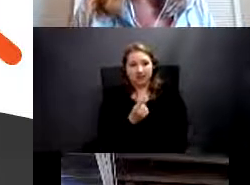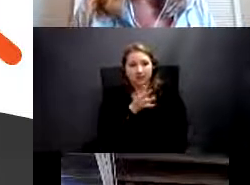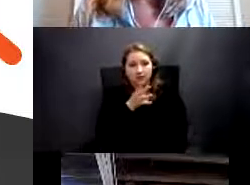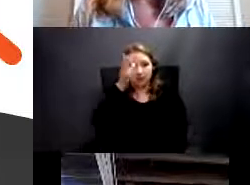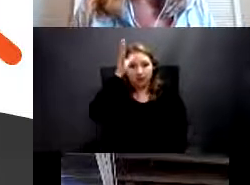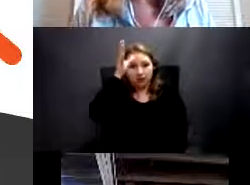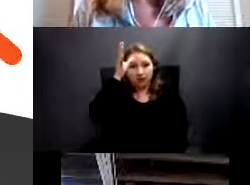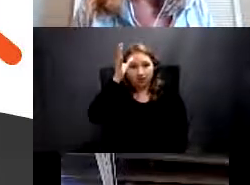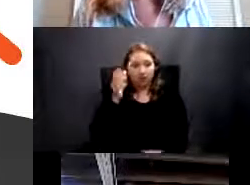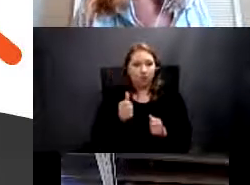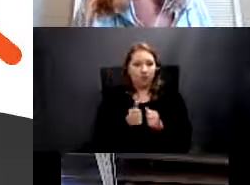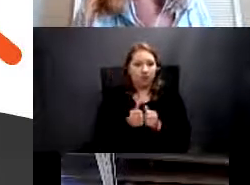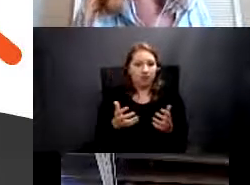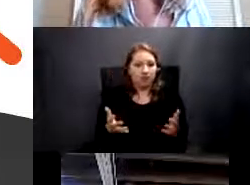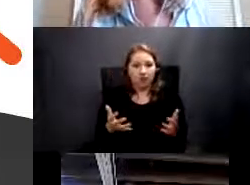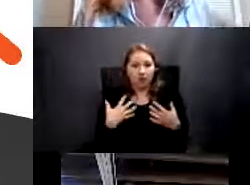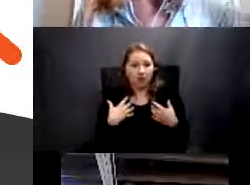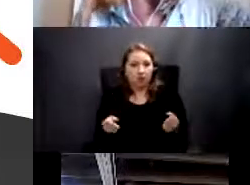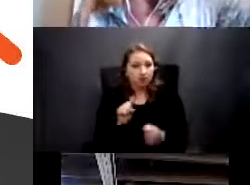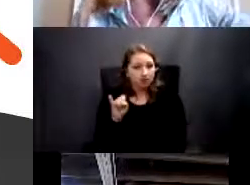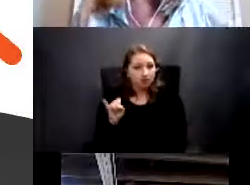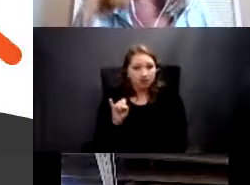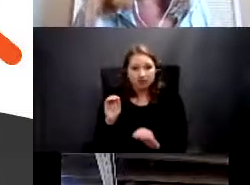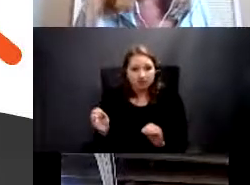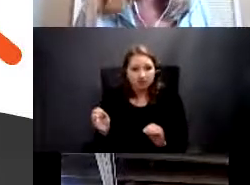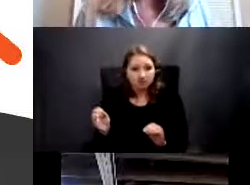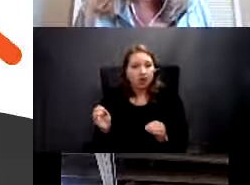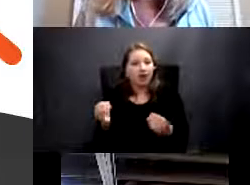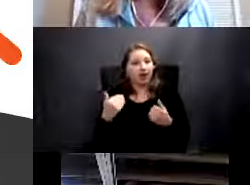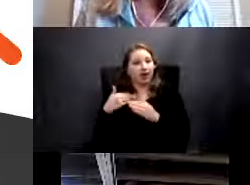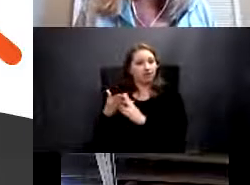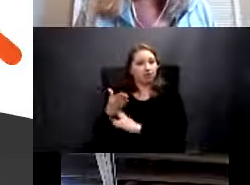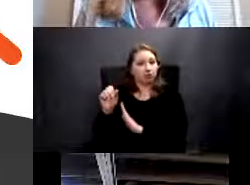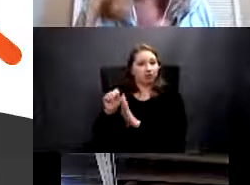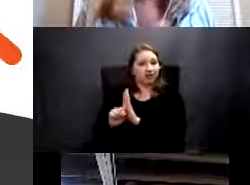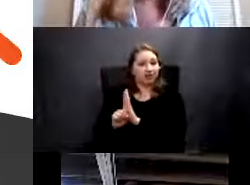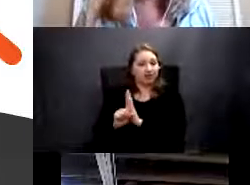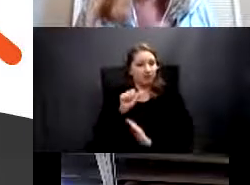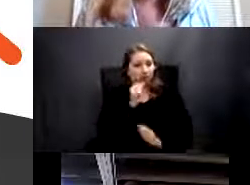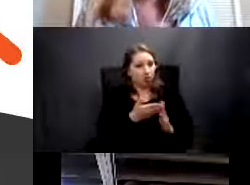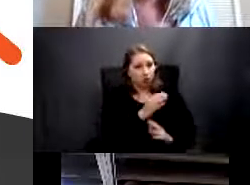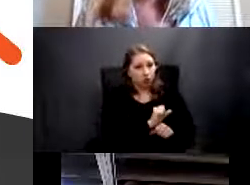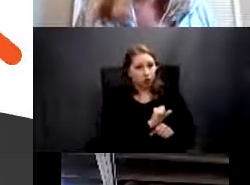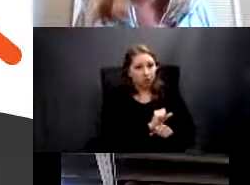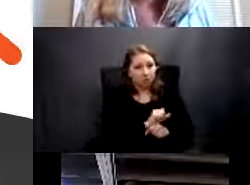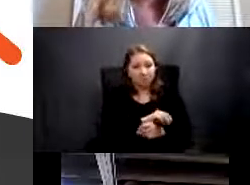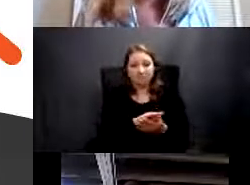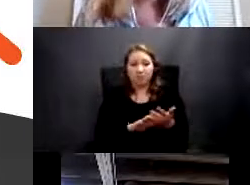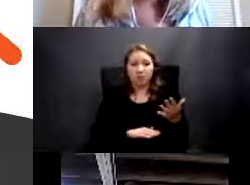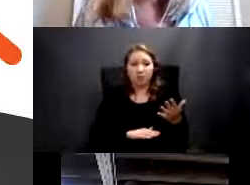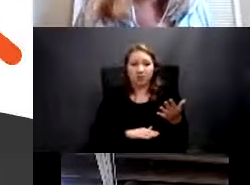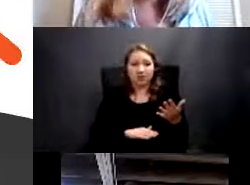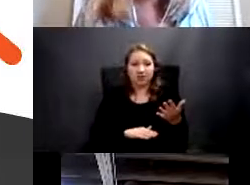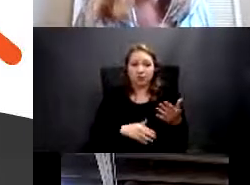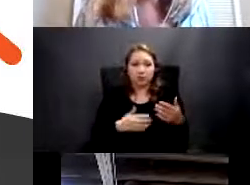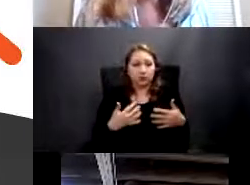without health insurance. I have it through the state. There's some really big